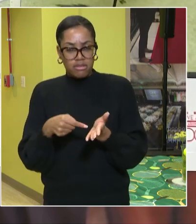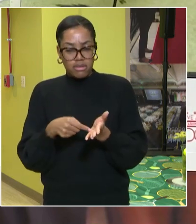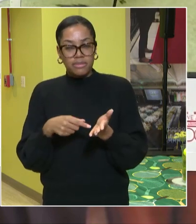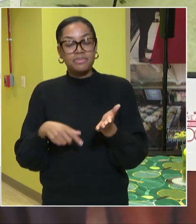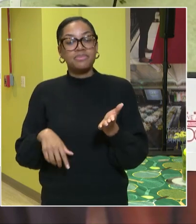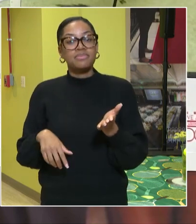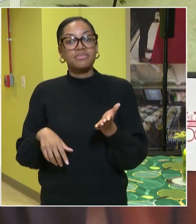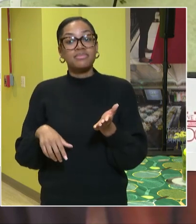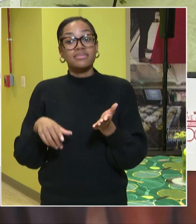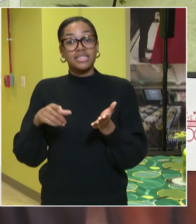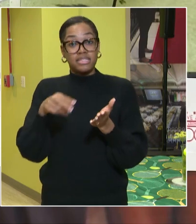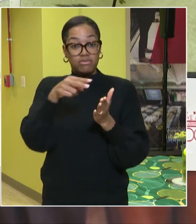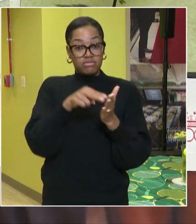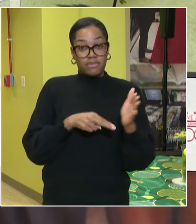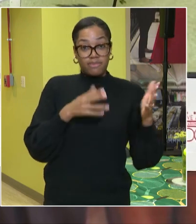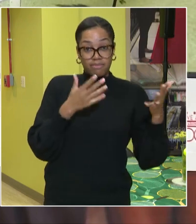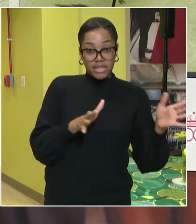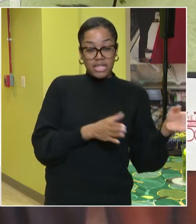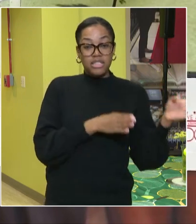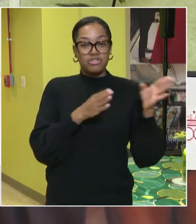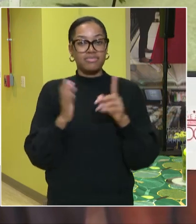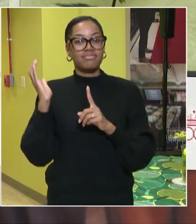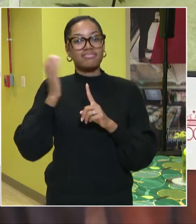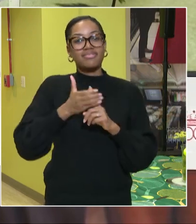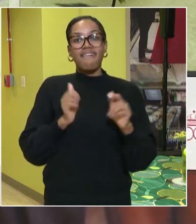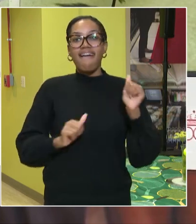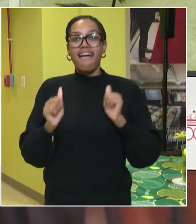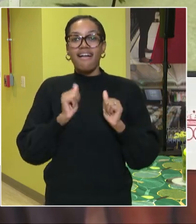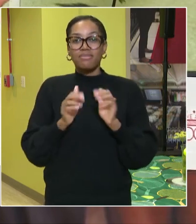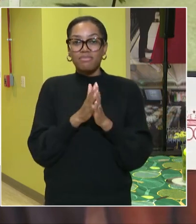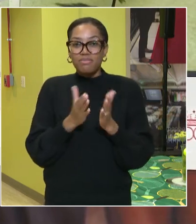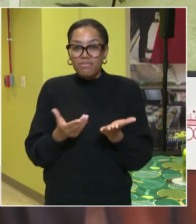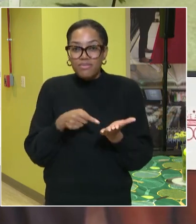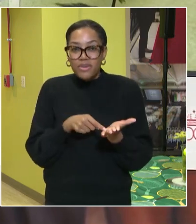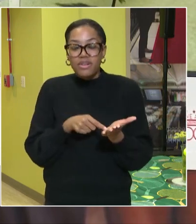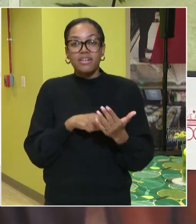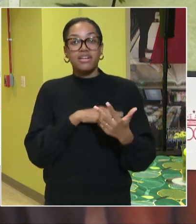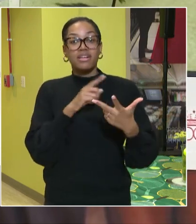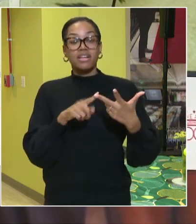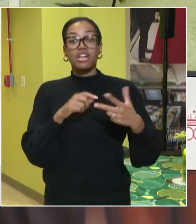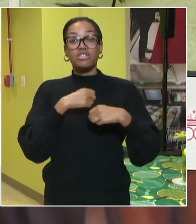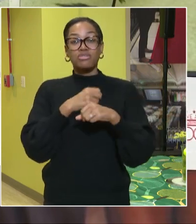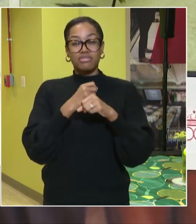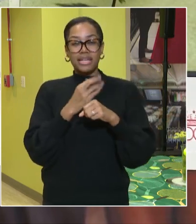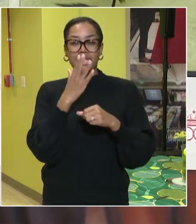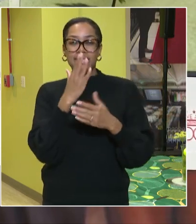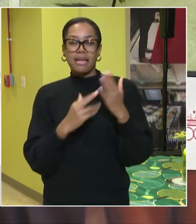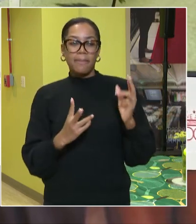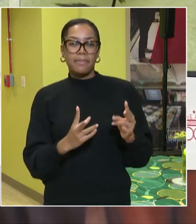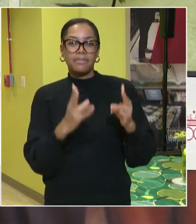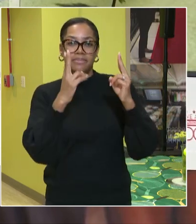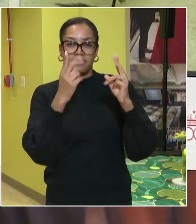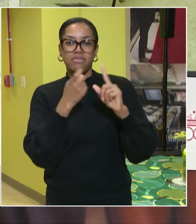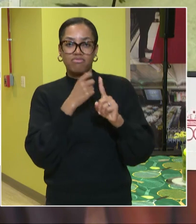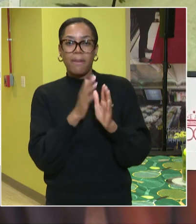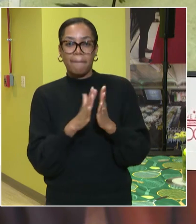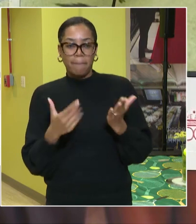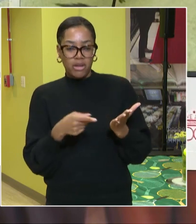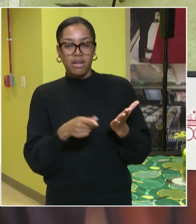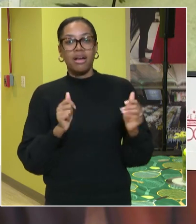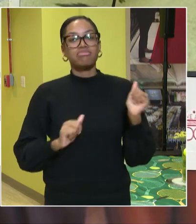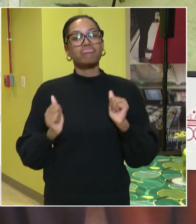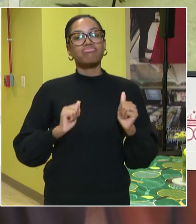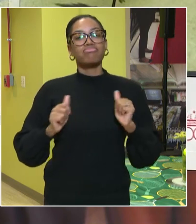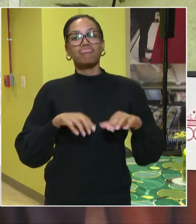They acted out the book. They created the scene related to the book. They made